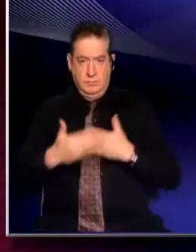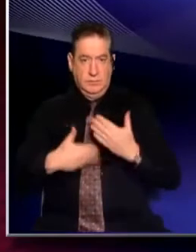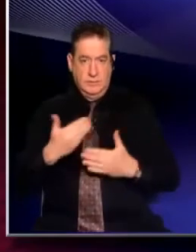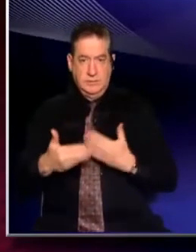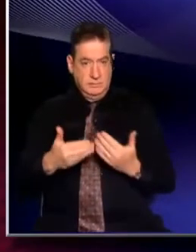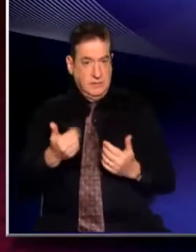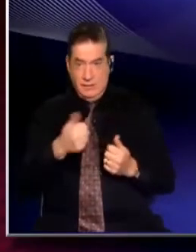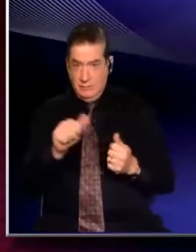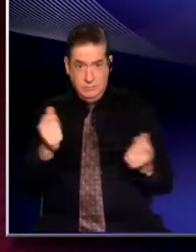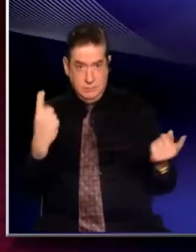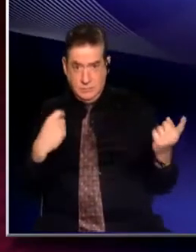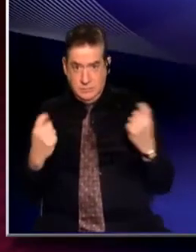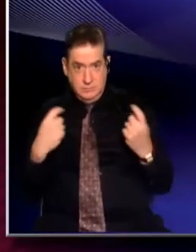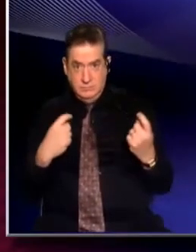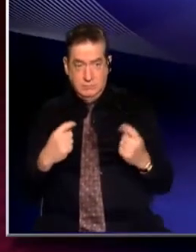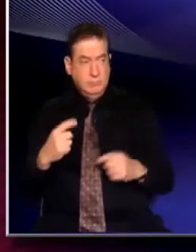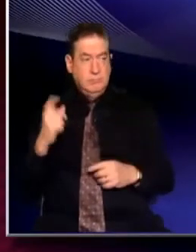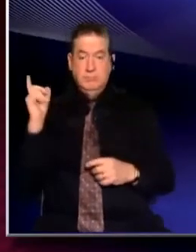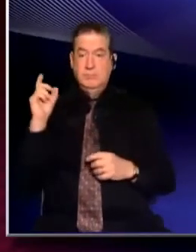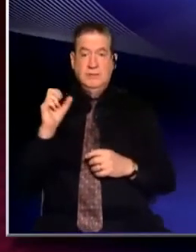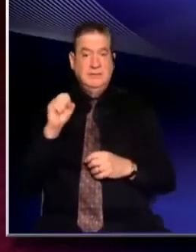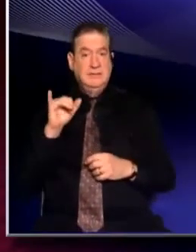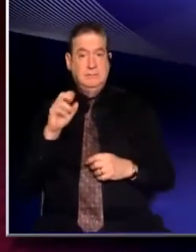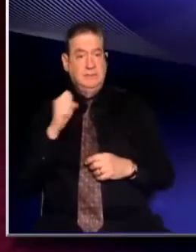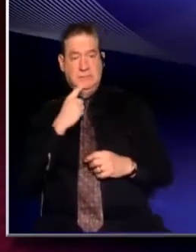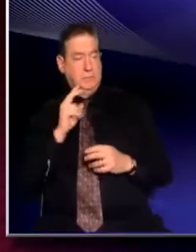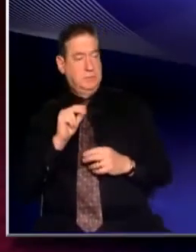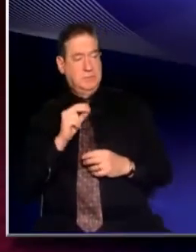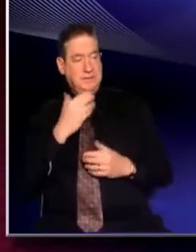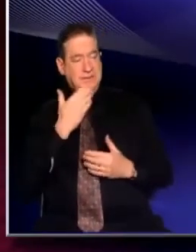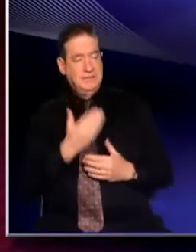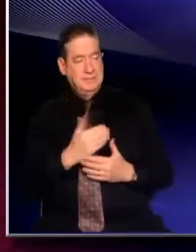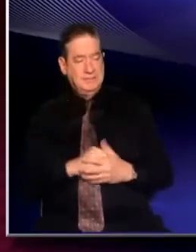questions? No, thank you.